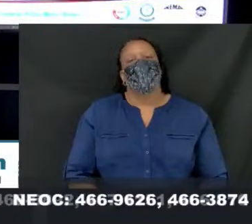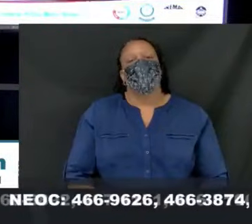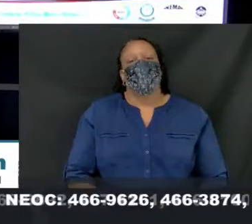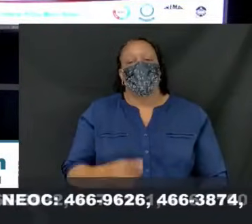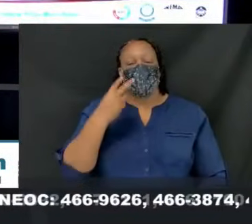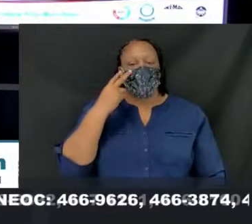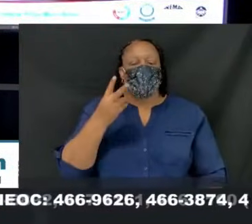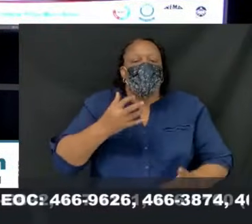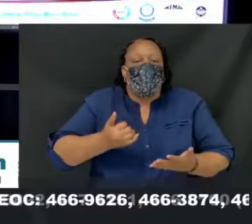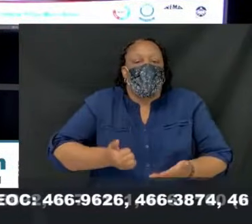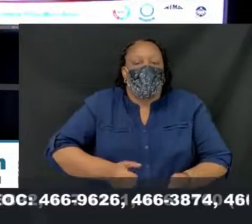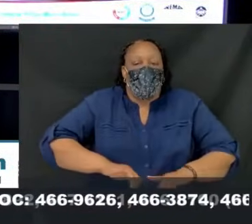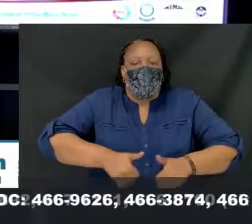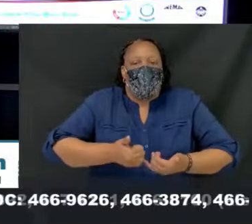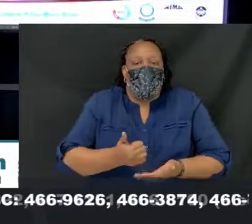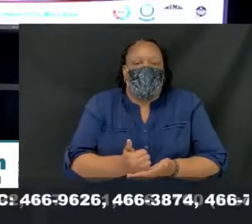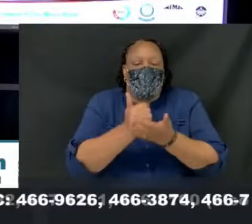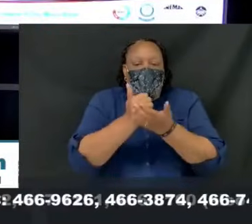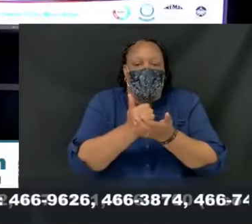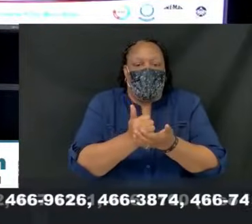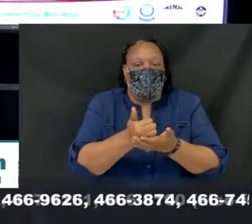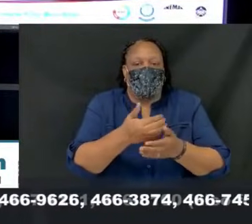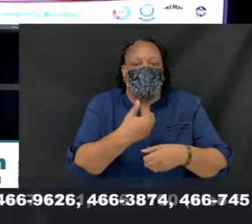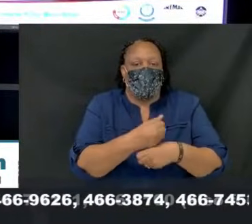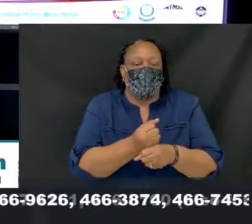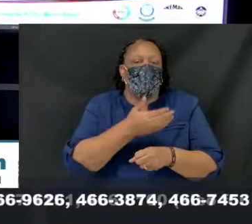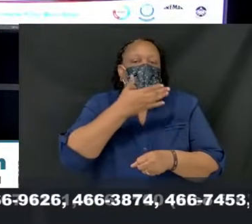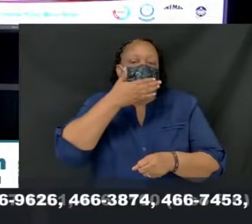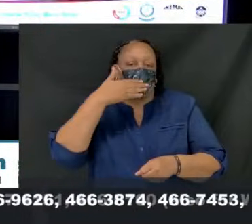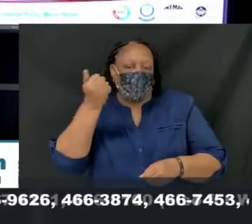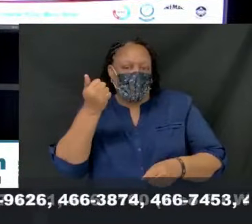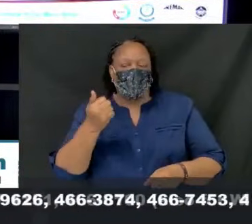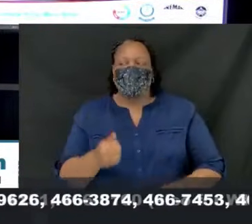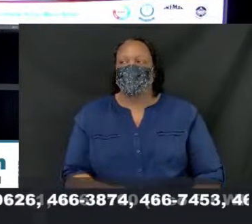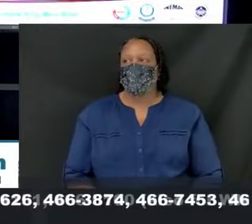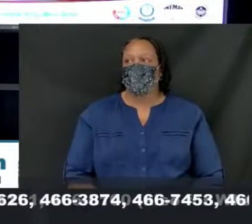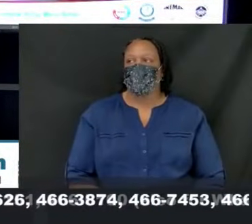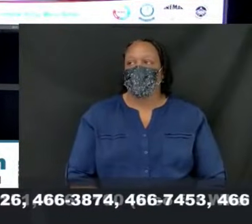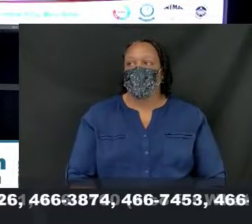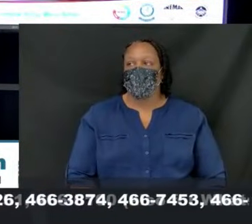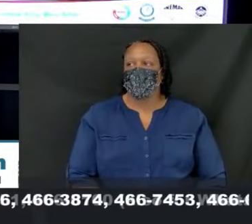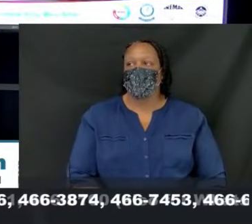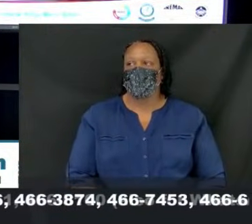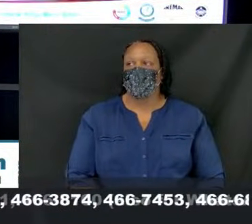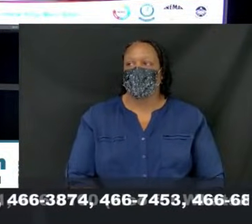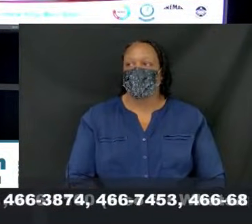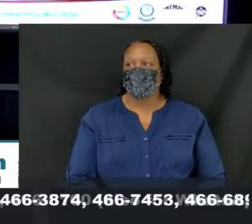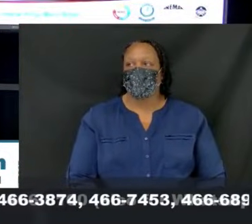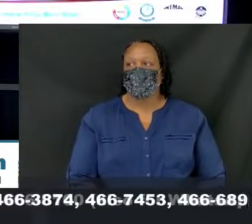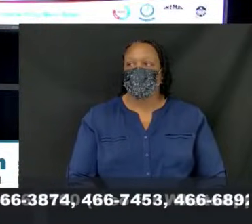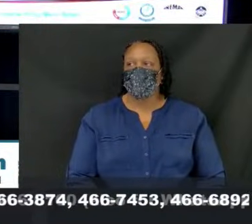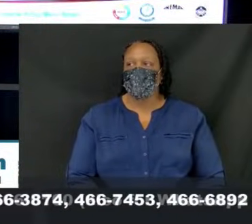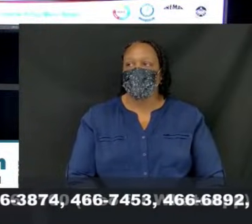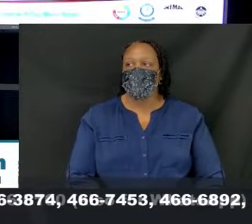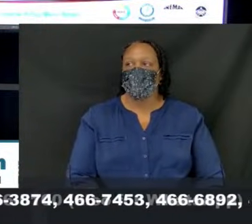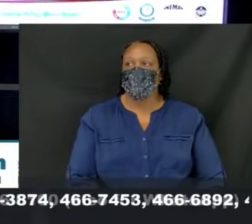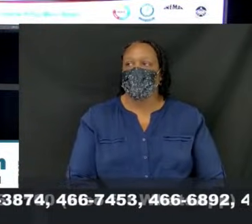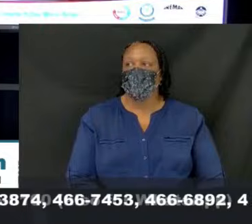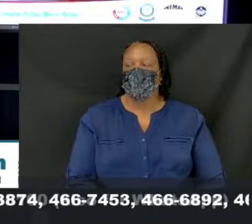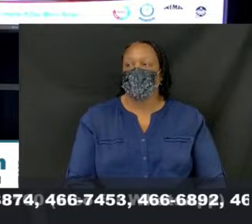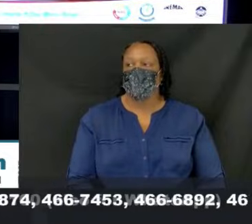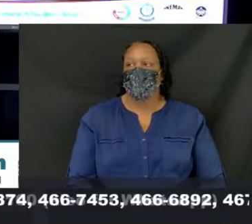to enhance the experience of our guests and our tourism product, we are of the